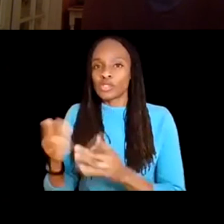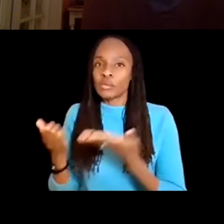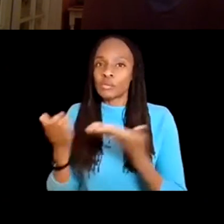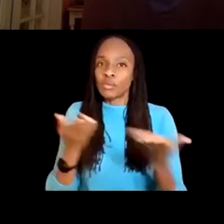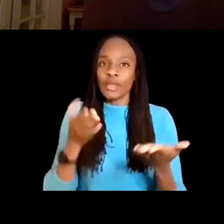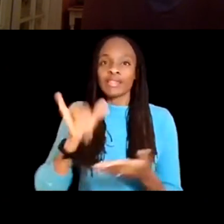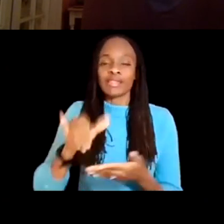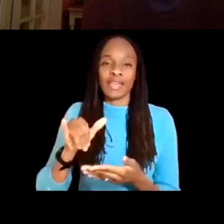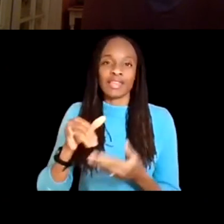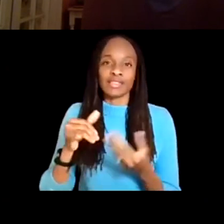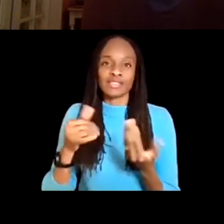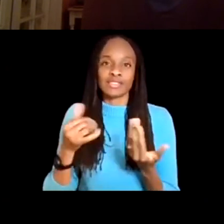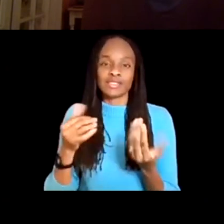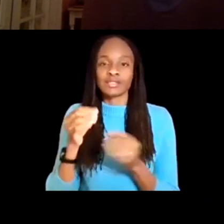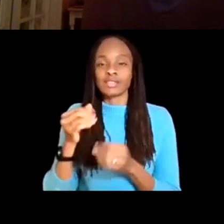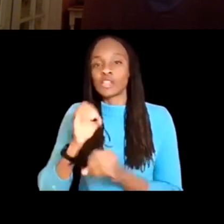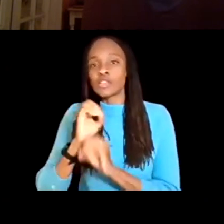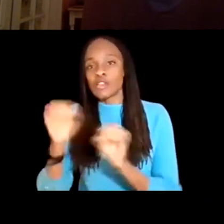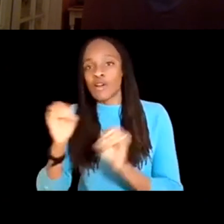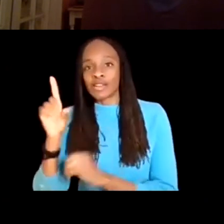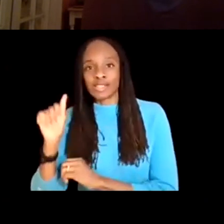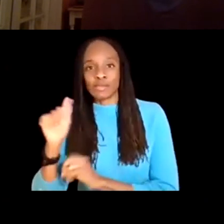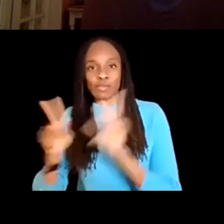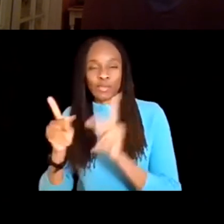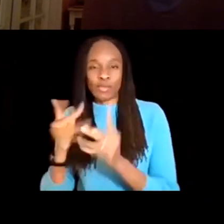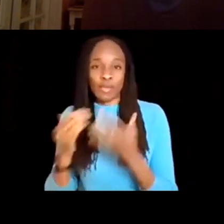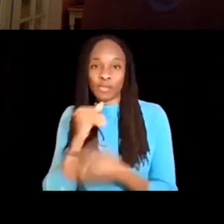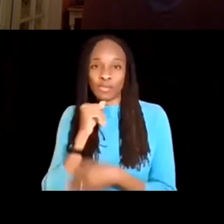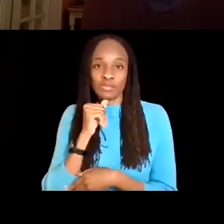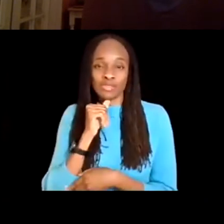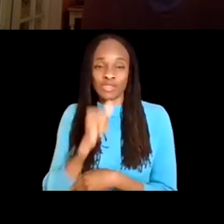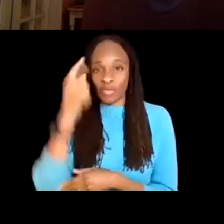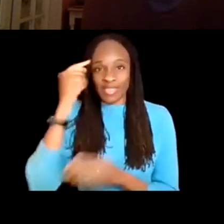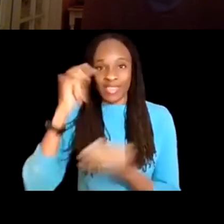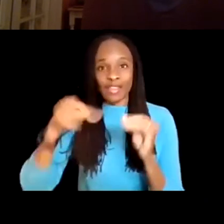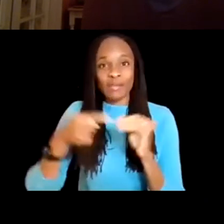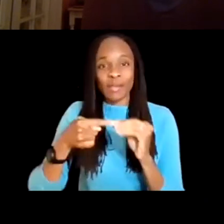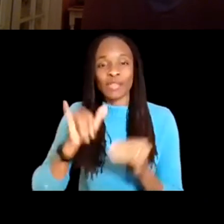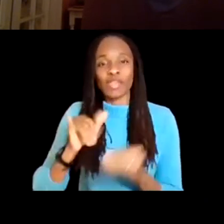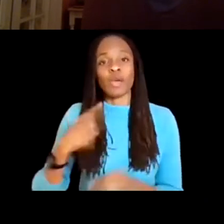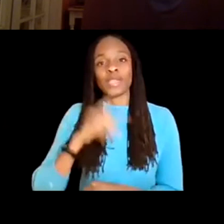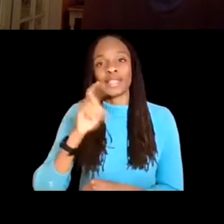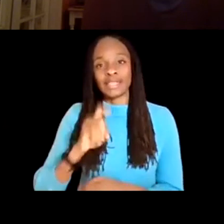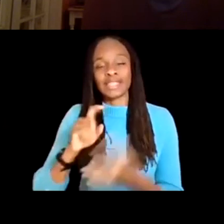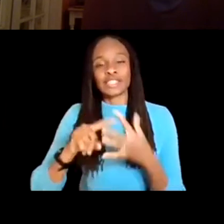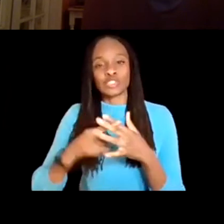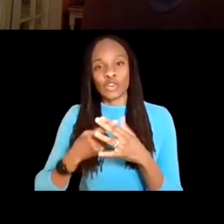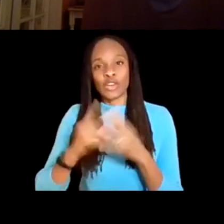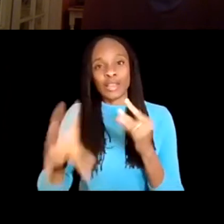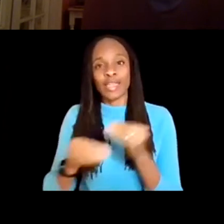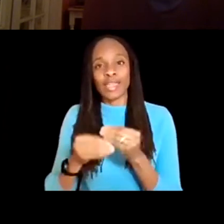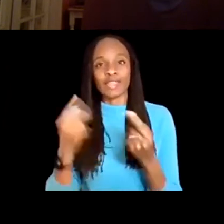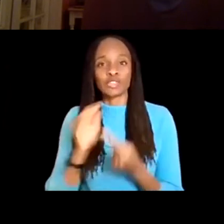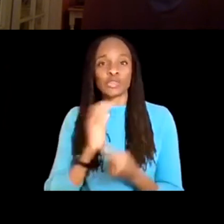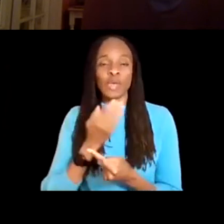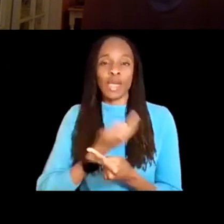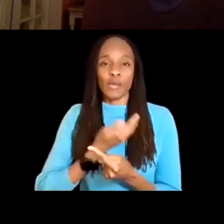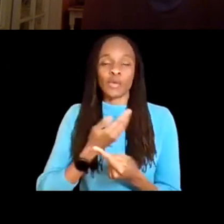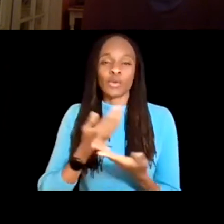consider, non-disabled people might not consider, that we need to be that we need to start folding into our conversations around